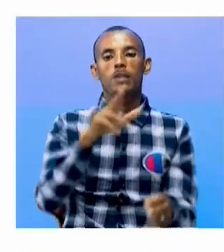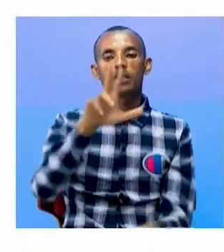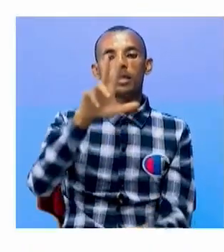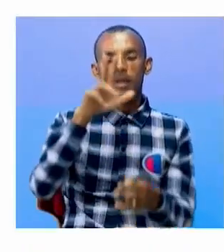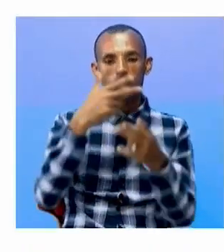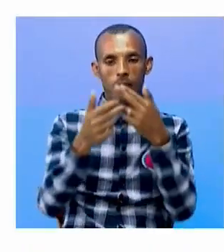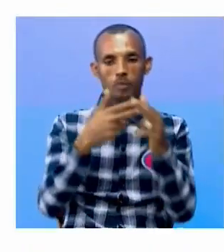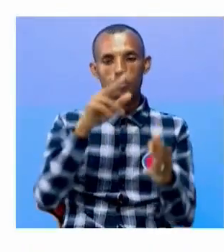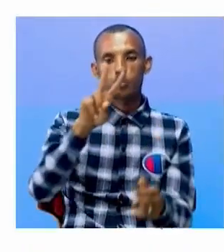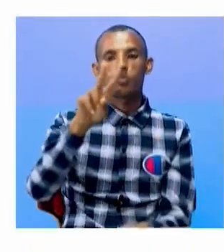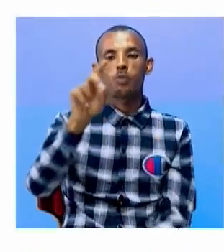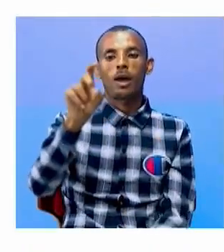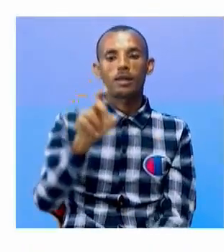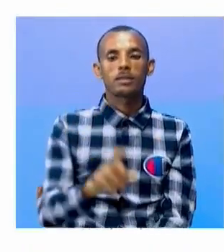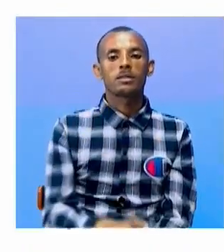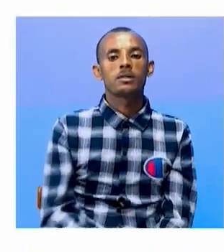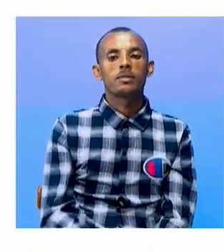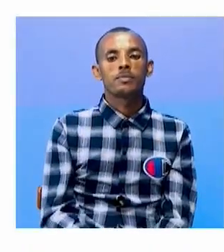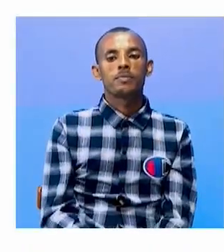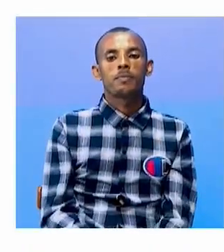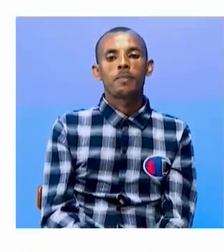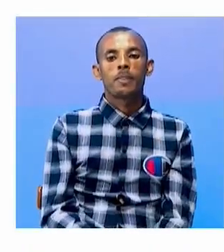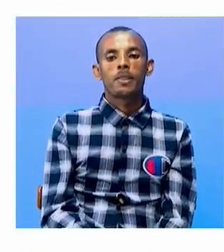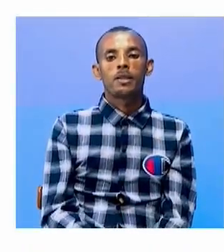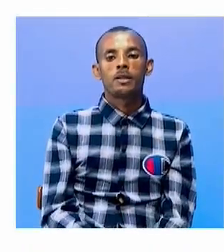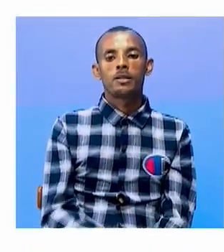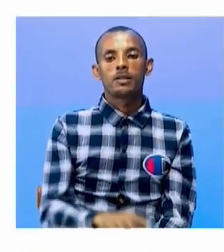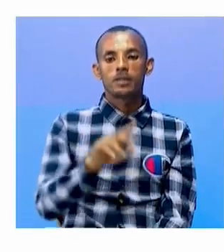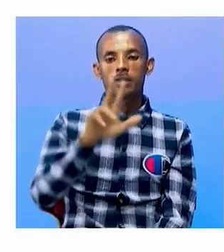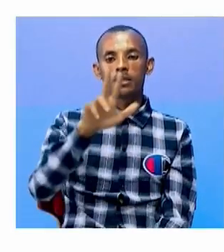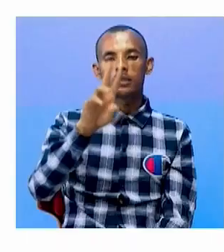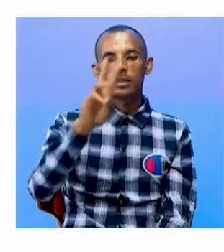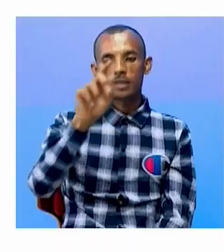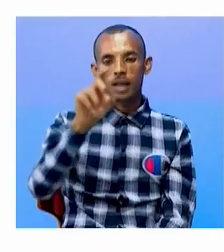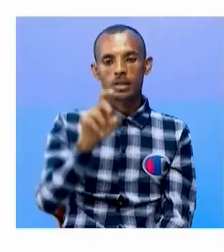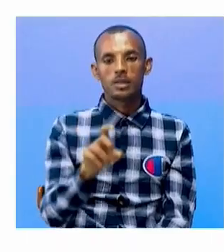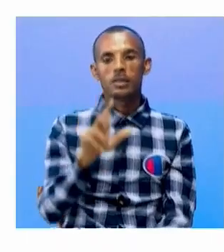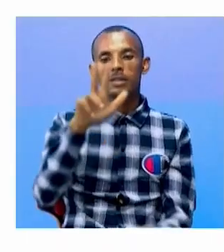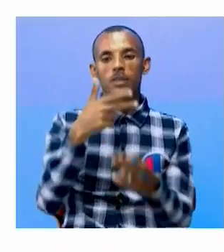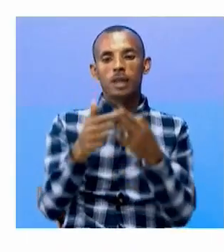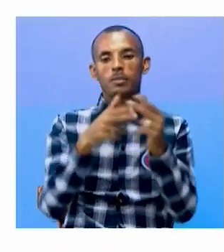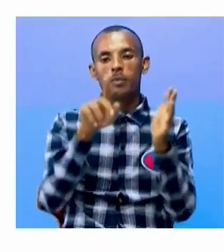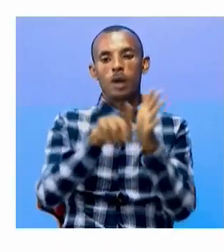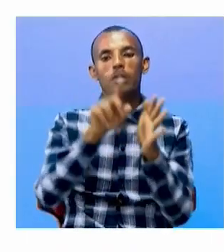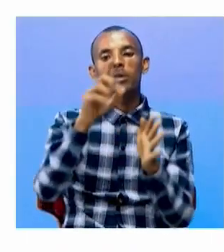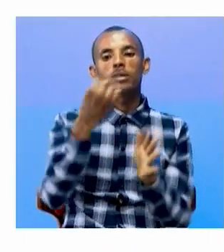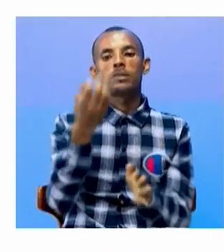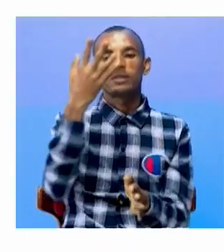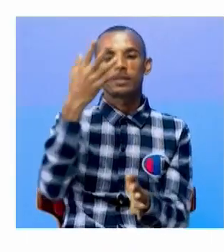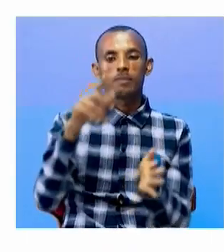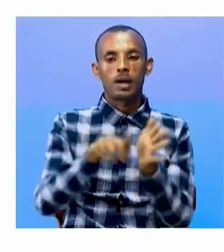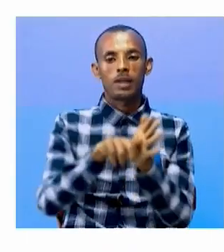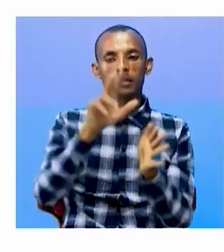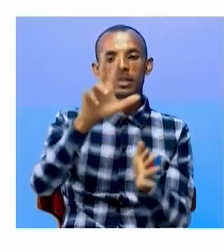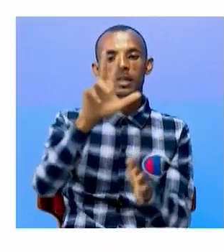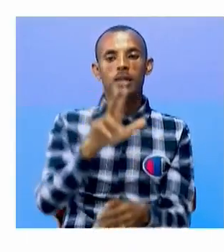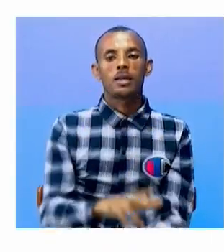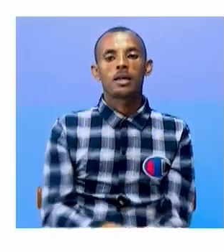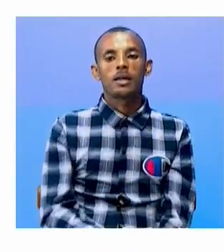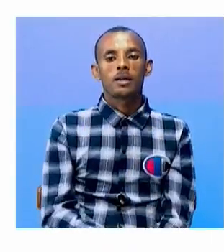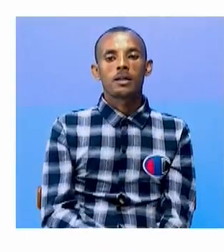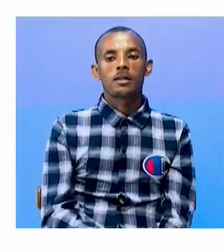this each by 3. 3 times 2x is this, 6x. 3 times minus 1 is this, minus